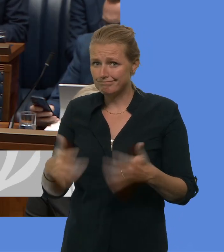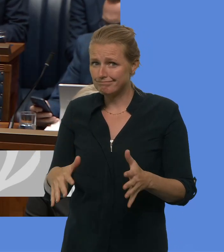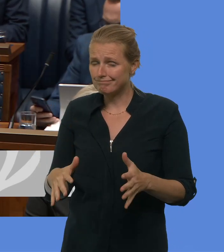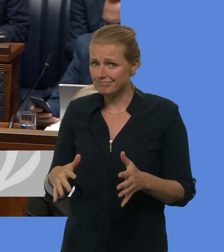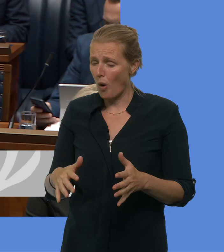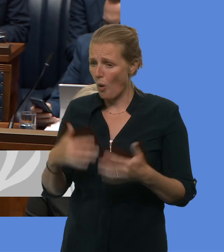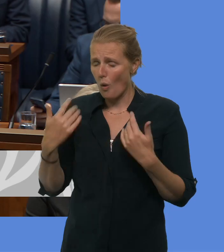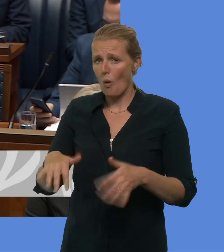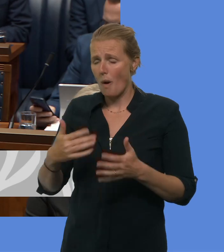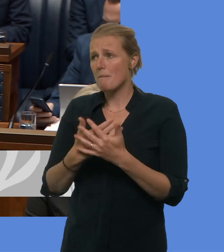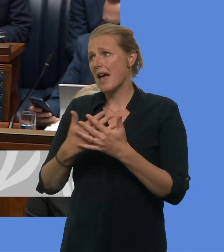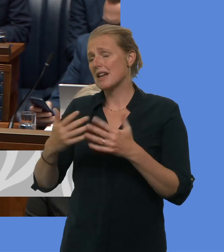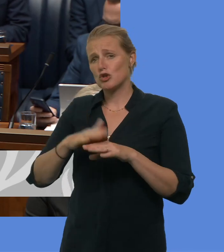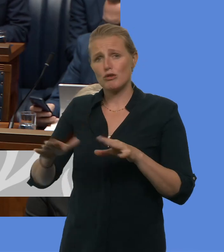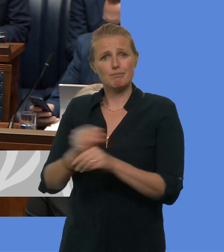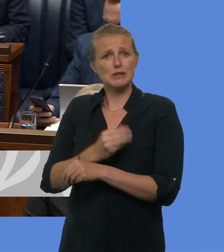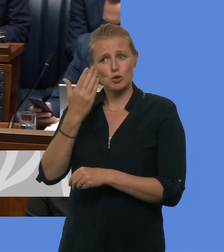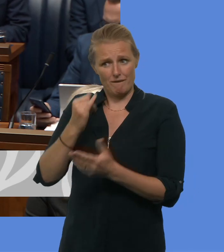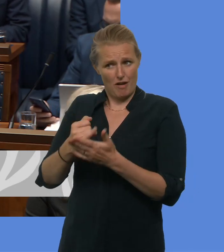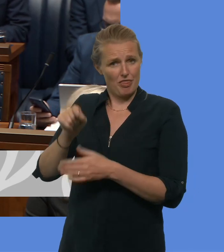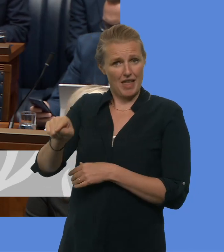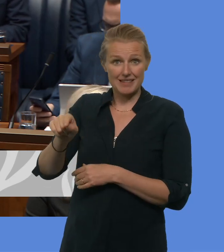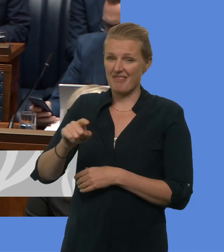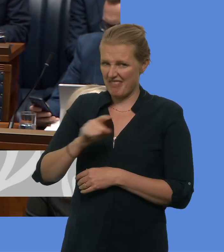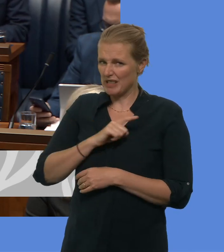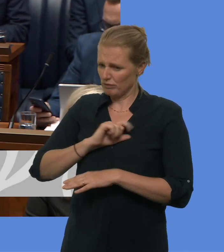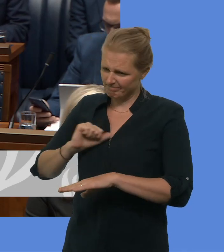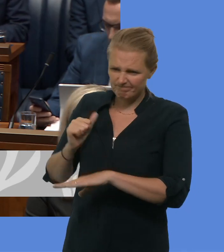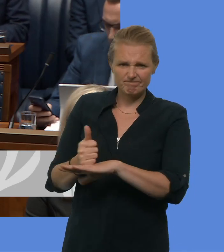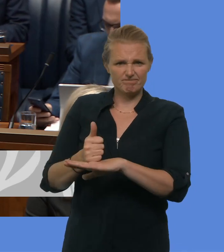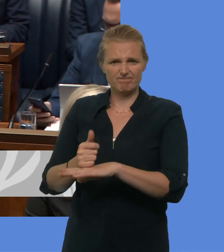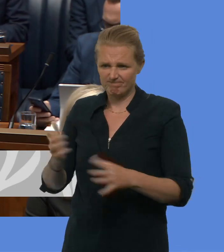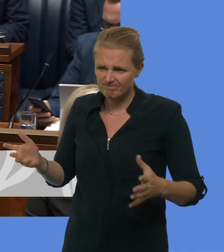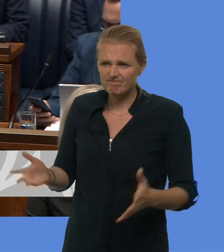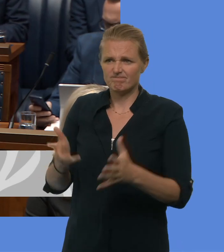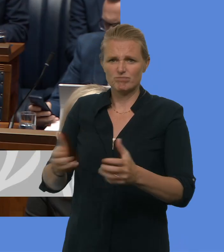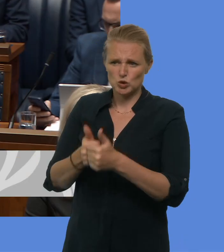that information. That is driving the interventions that we feel is necessary to